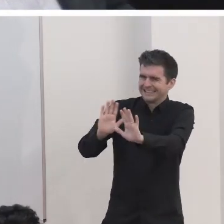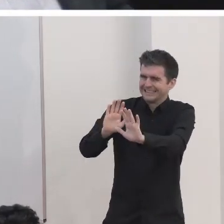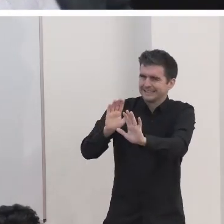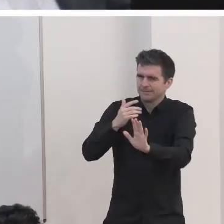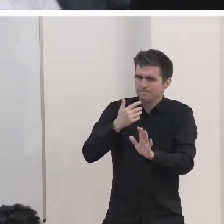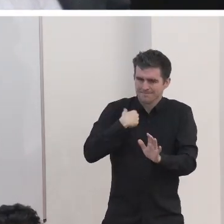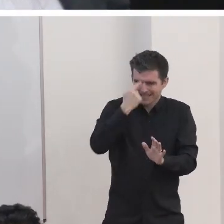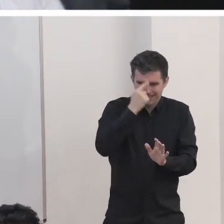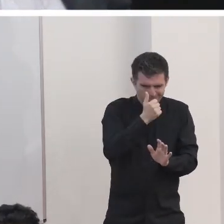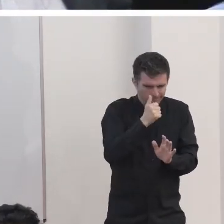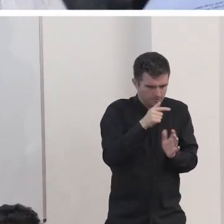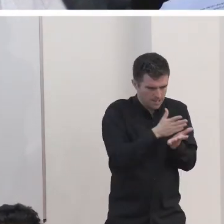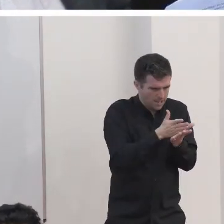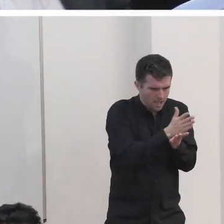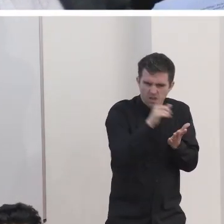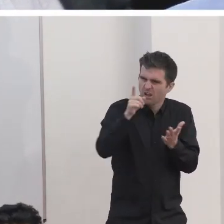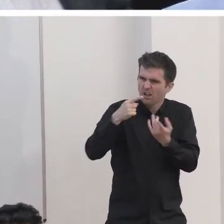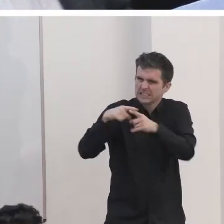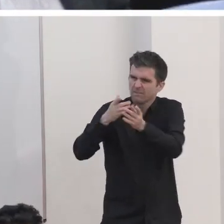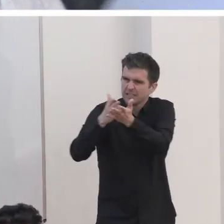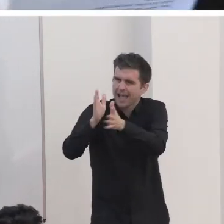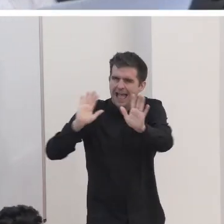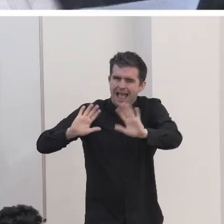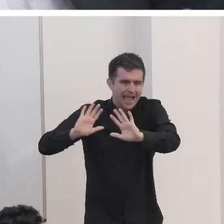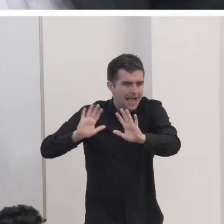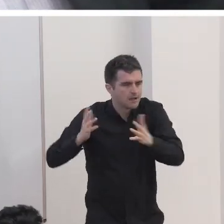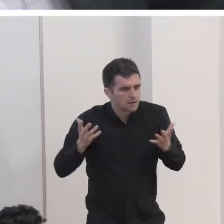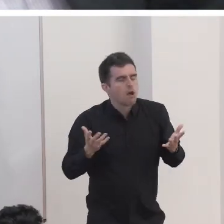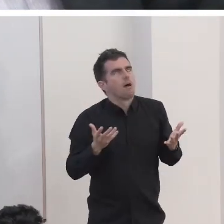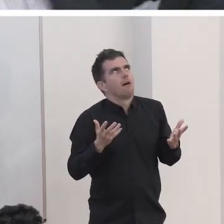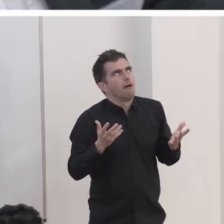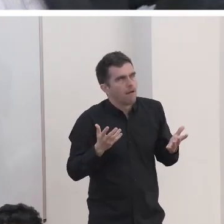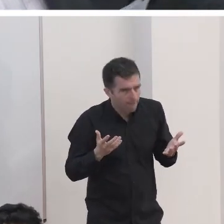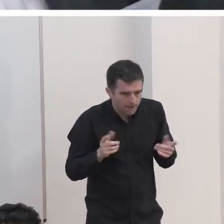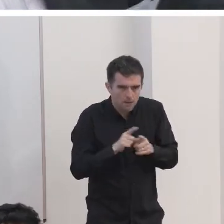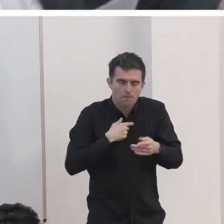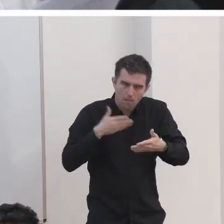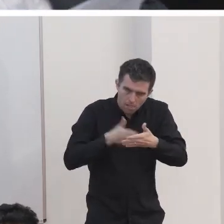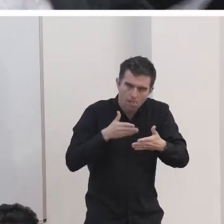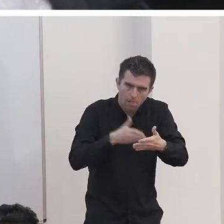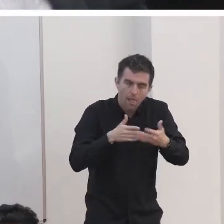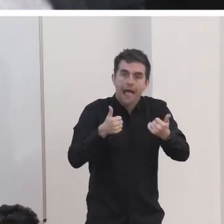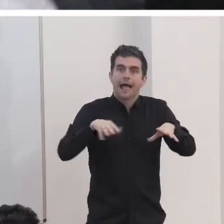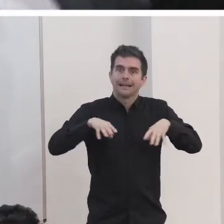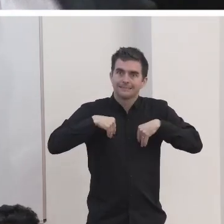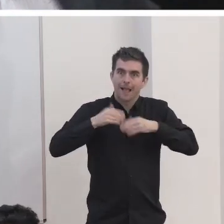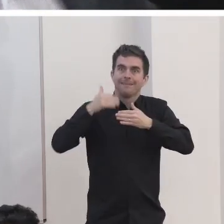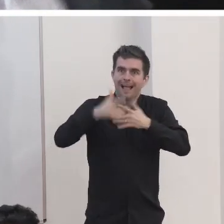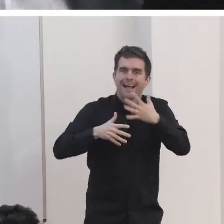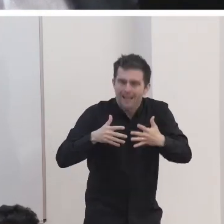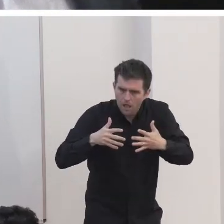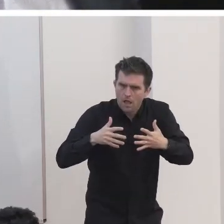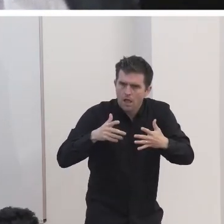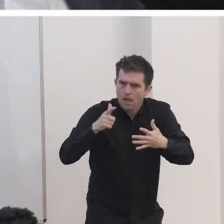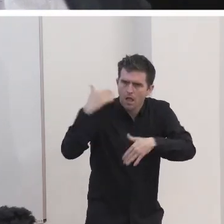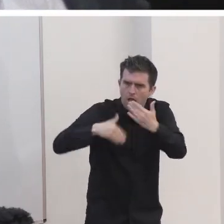my timekeeper to what. But I want to thank the university for giving us, it's because of their patience, honestly. Communication